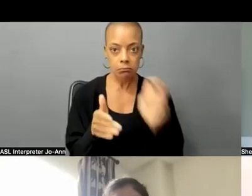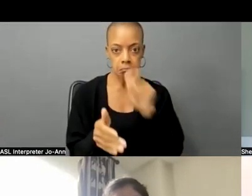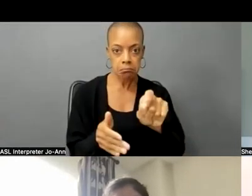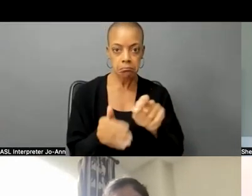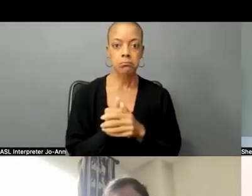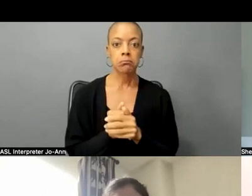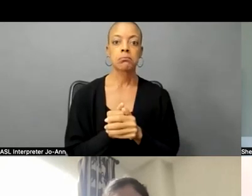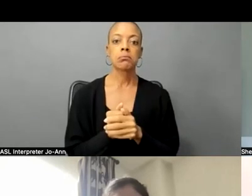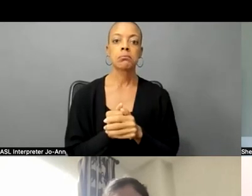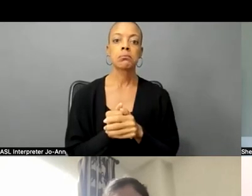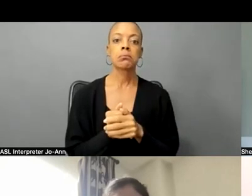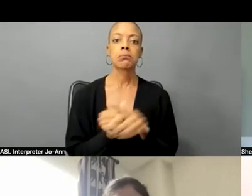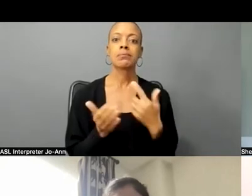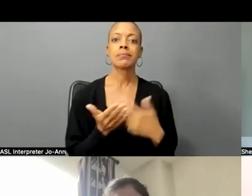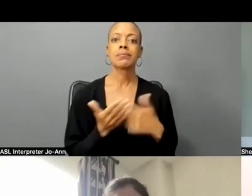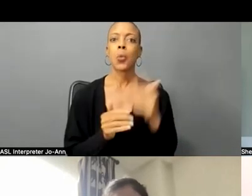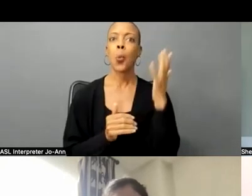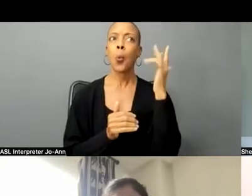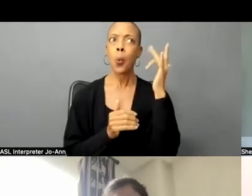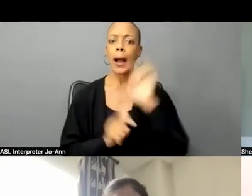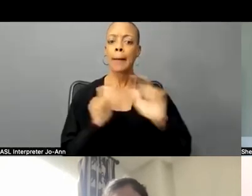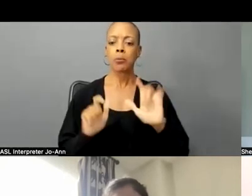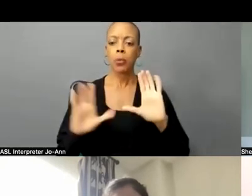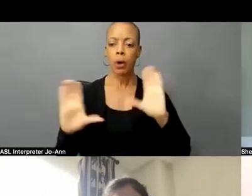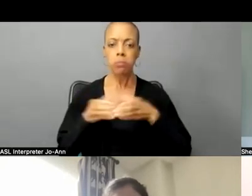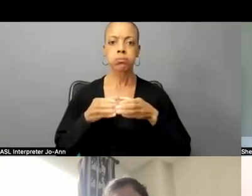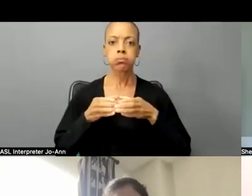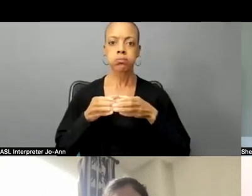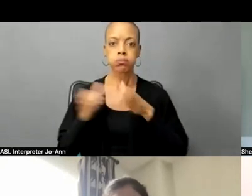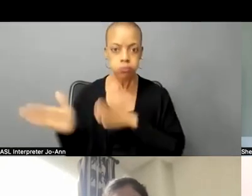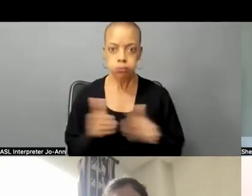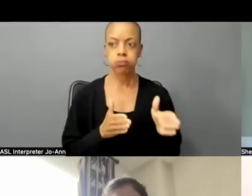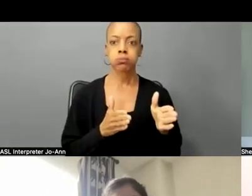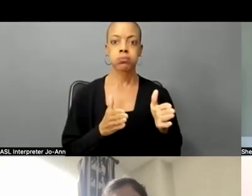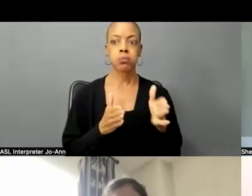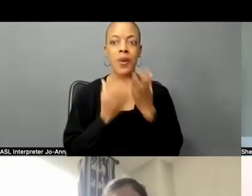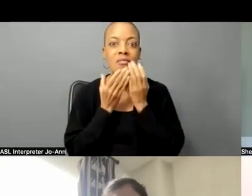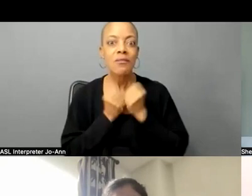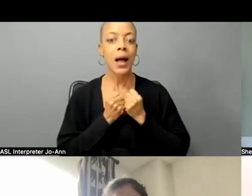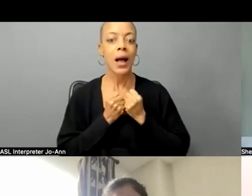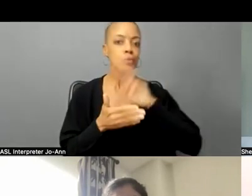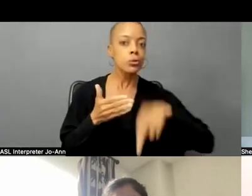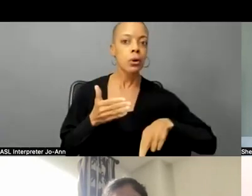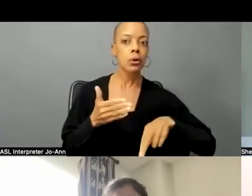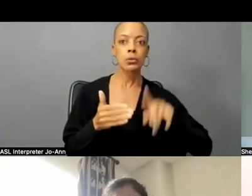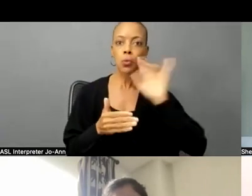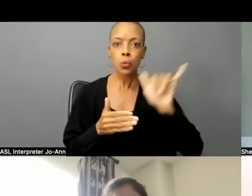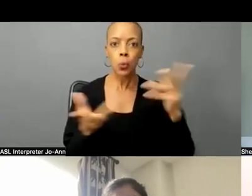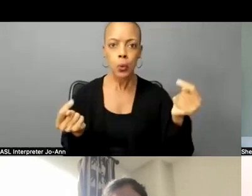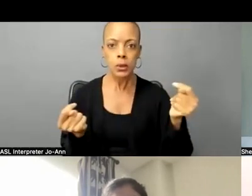But we were talking about why people organize and what value people get from organizing.